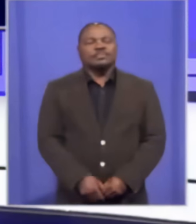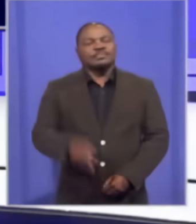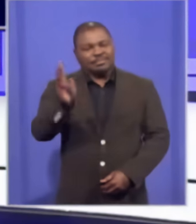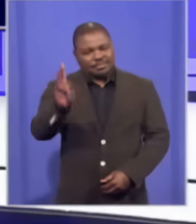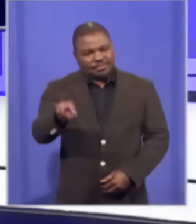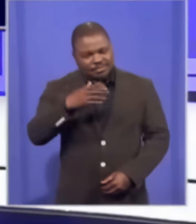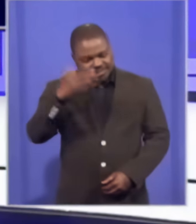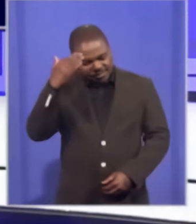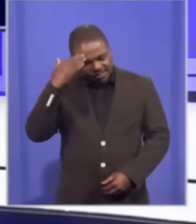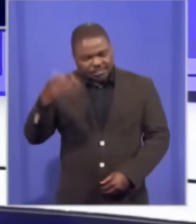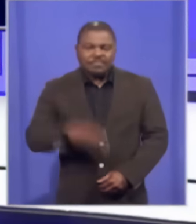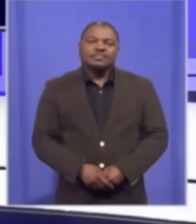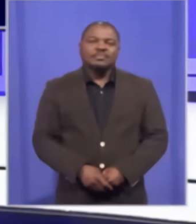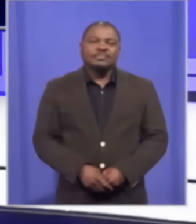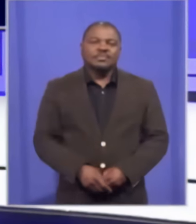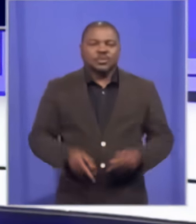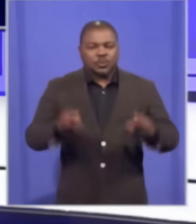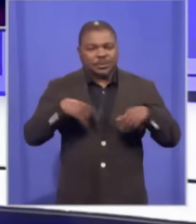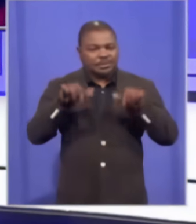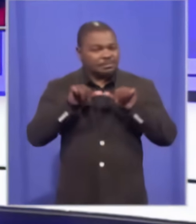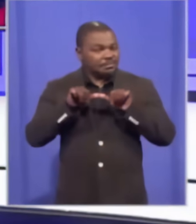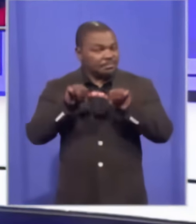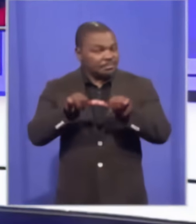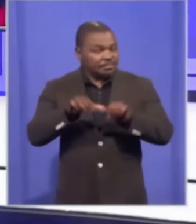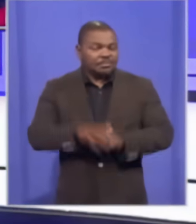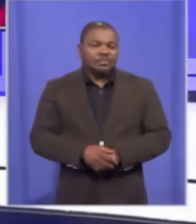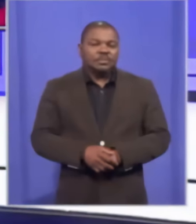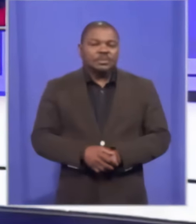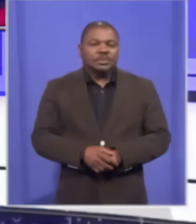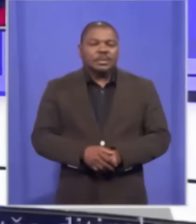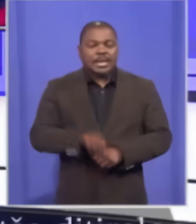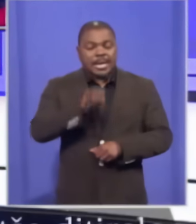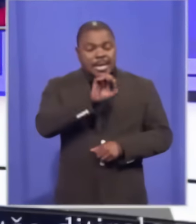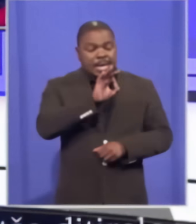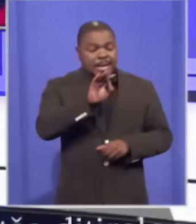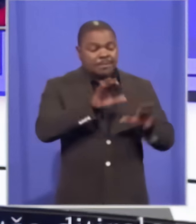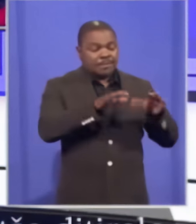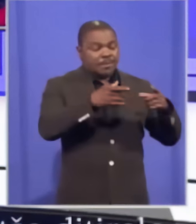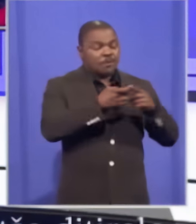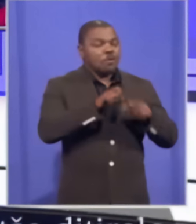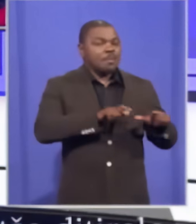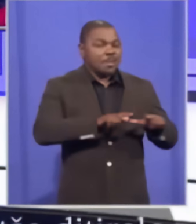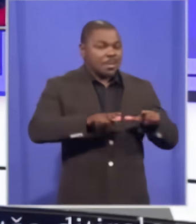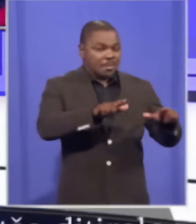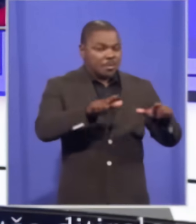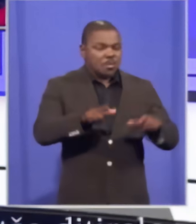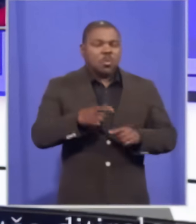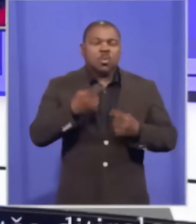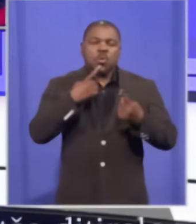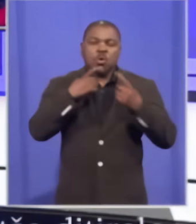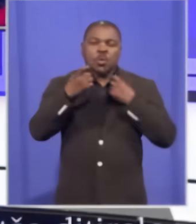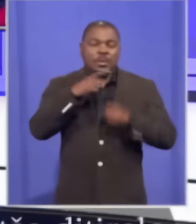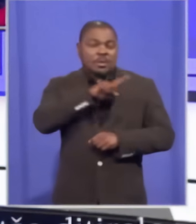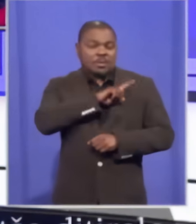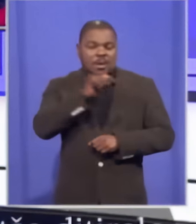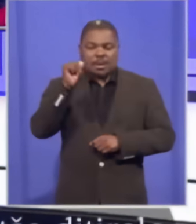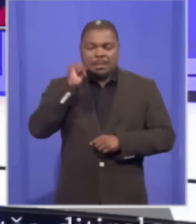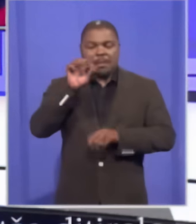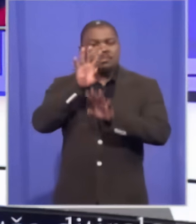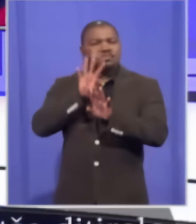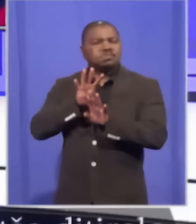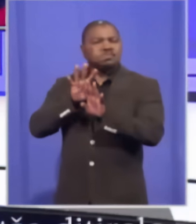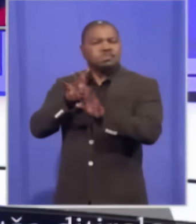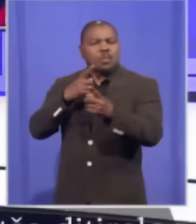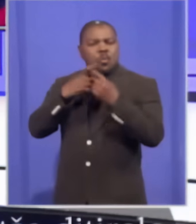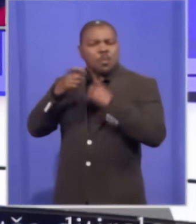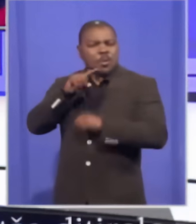Madumega fele re a lotšha re gatela pele ka tšeo di rego mokgatlo wa EFF provinseng ya Limpopo o re moganto wa bona letšatšing la mabane